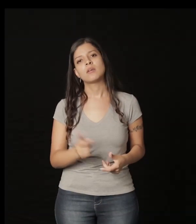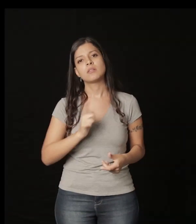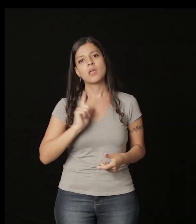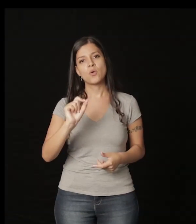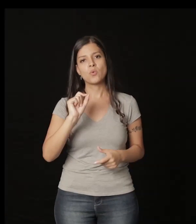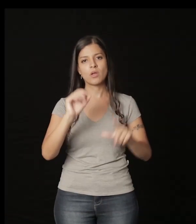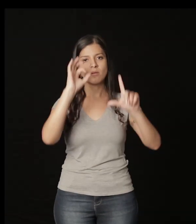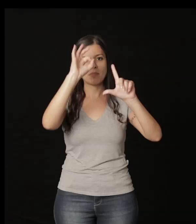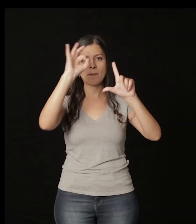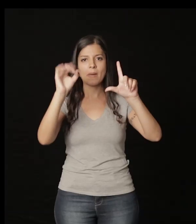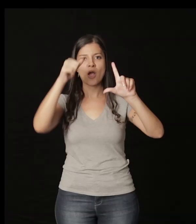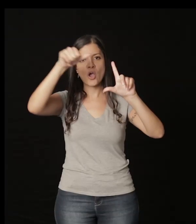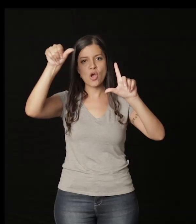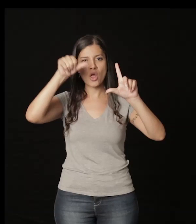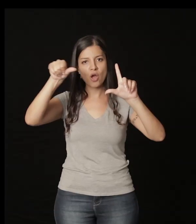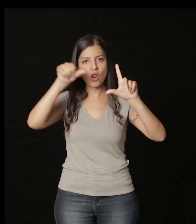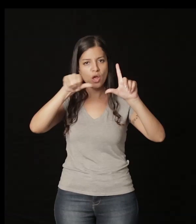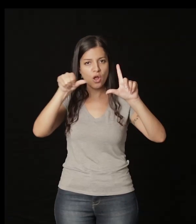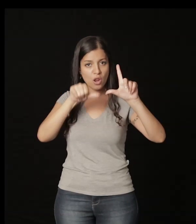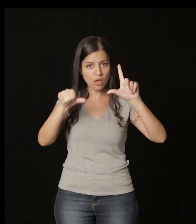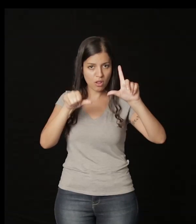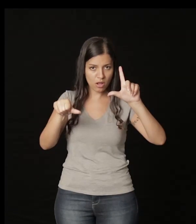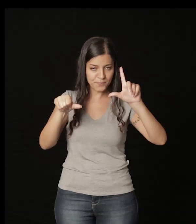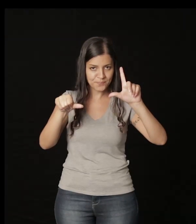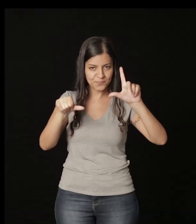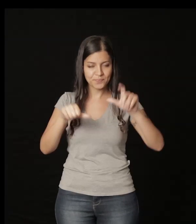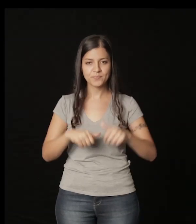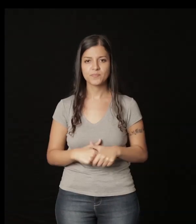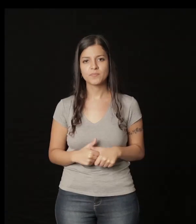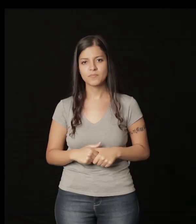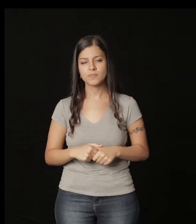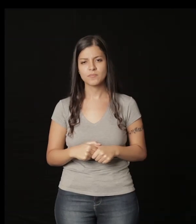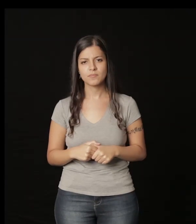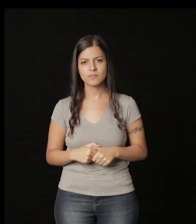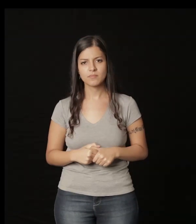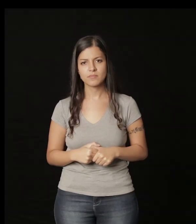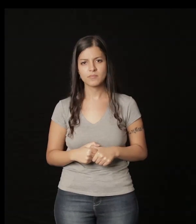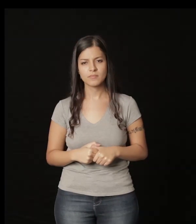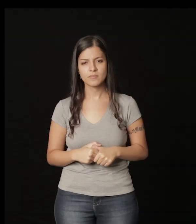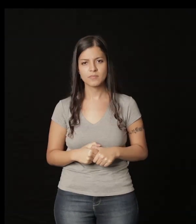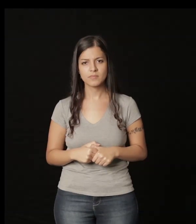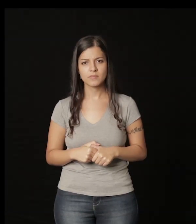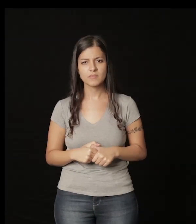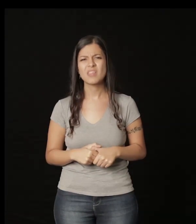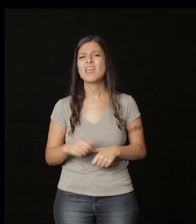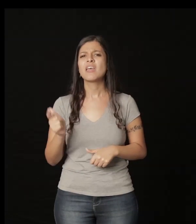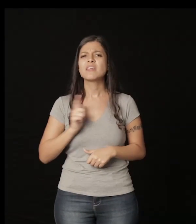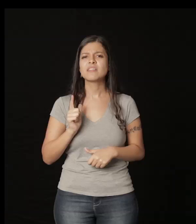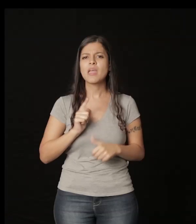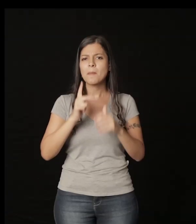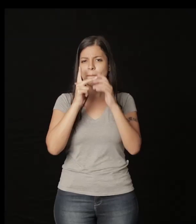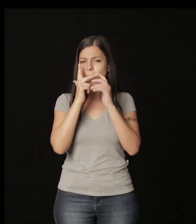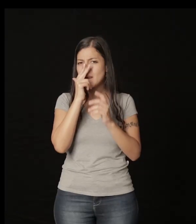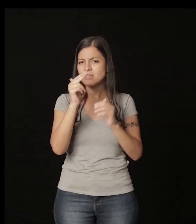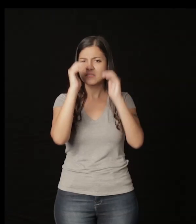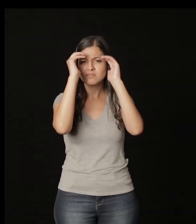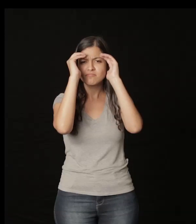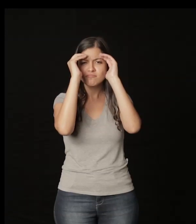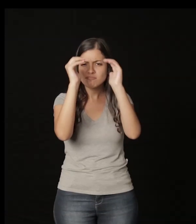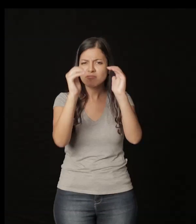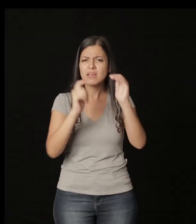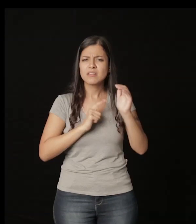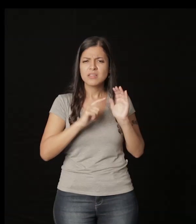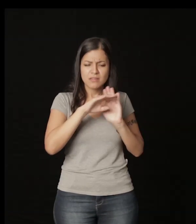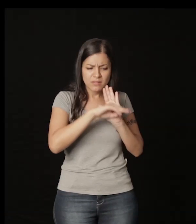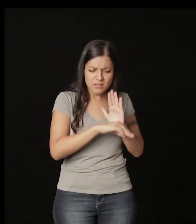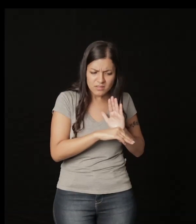They're little sticky things, you put them on, it's to select the picture. None of these things have been placed there in any particular